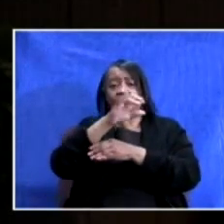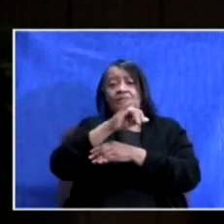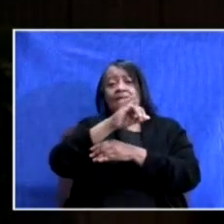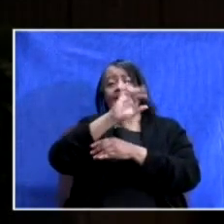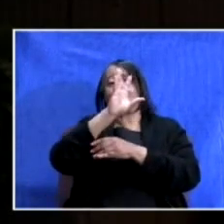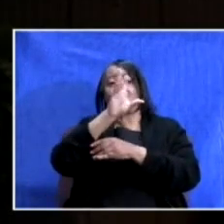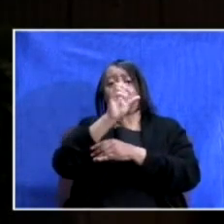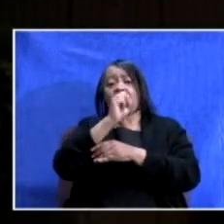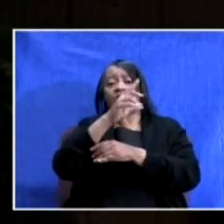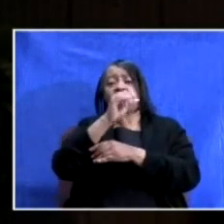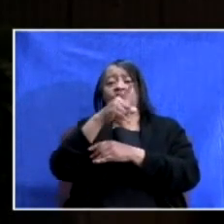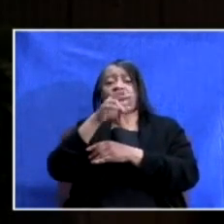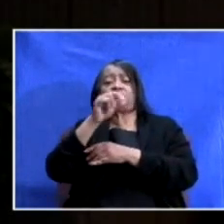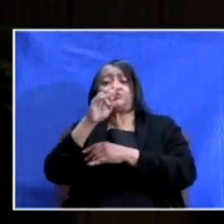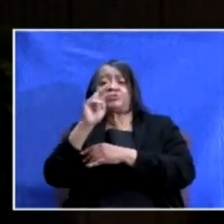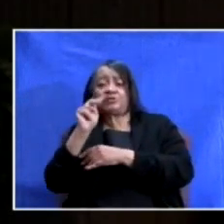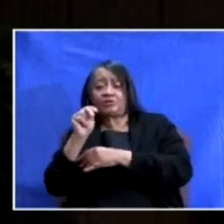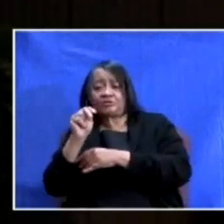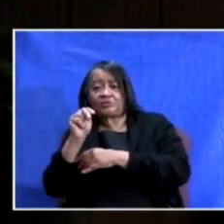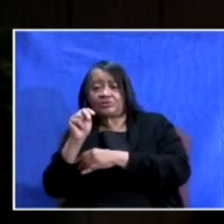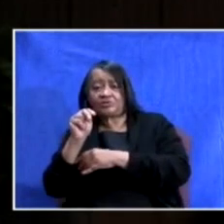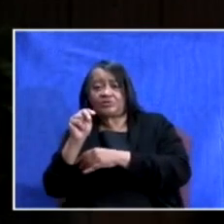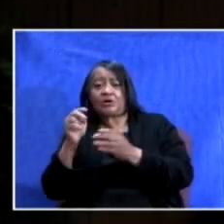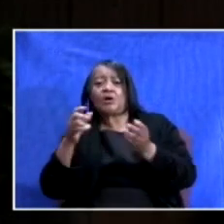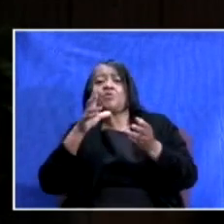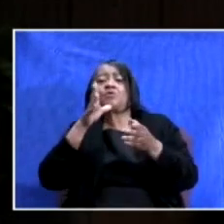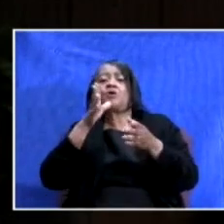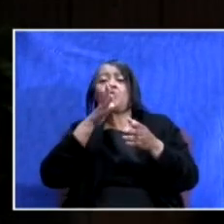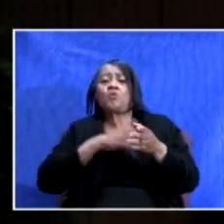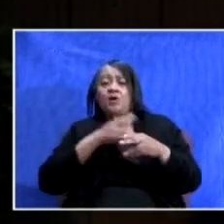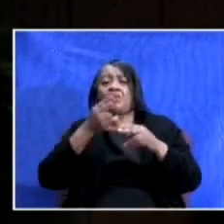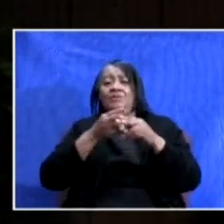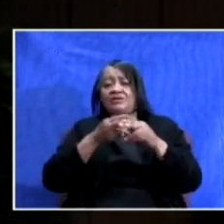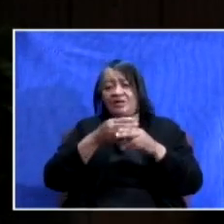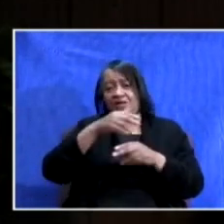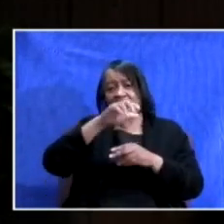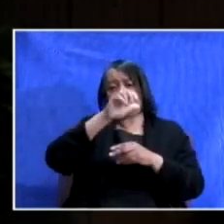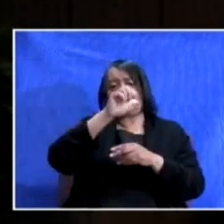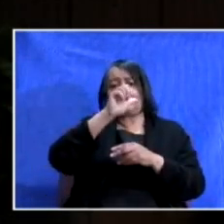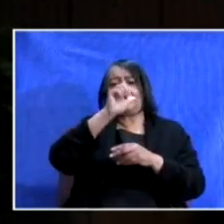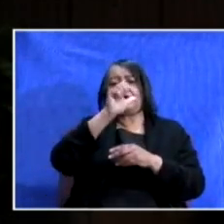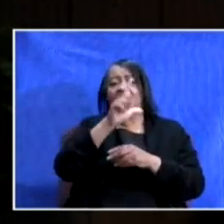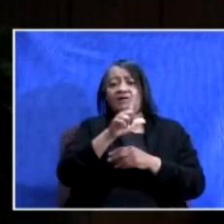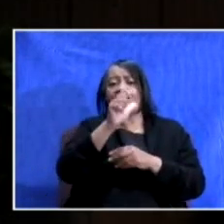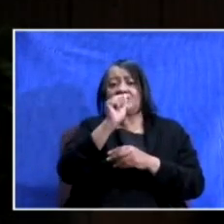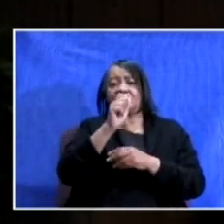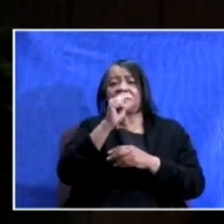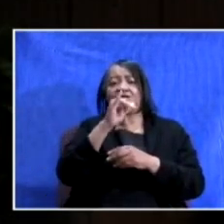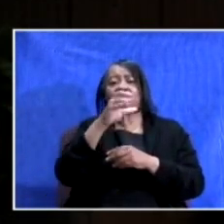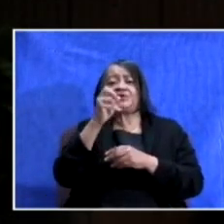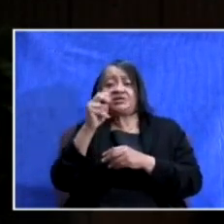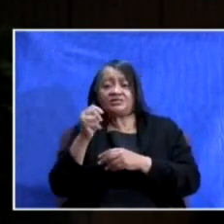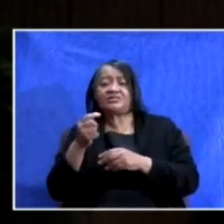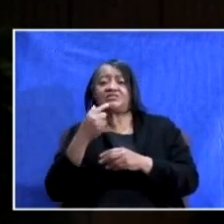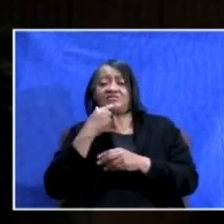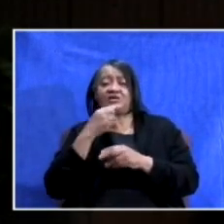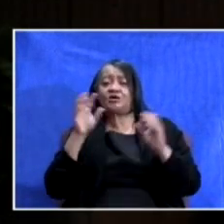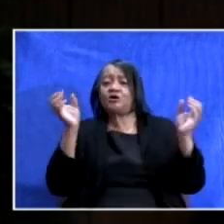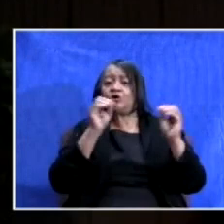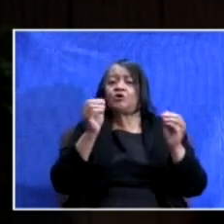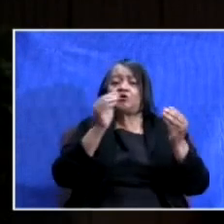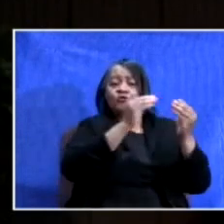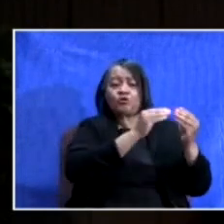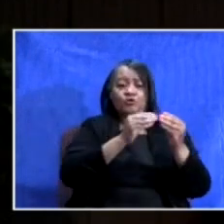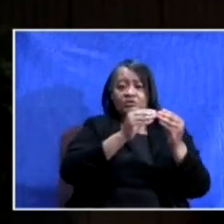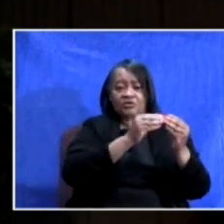peace. I have a niece named Letitia, and I've added something to it. I said, no justice, no peace.